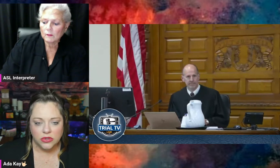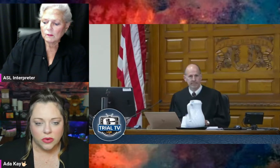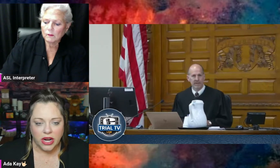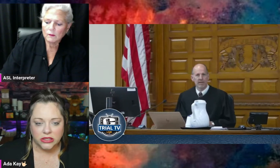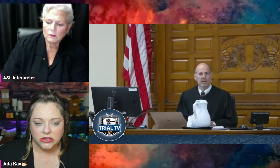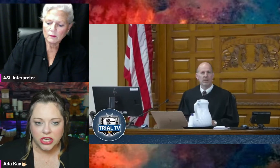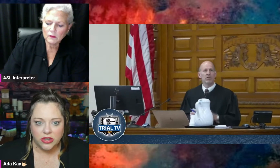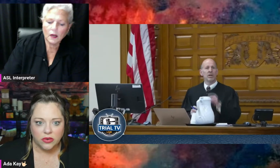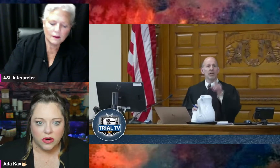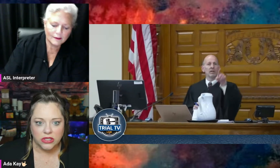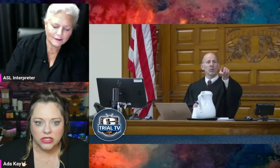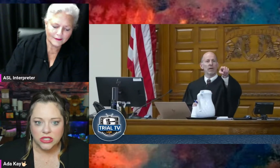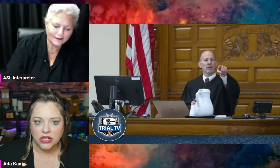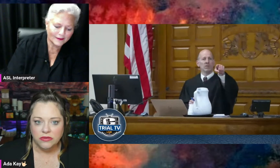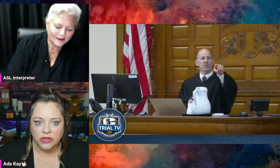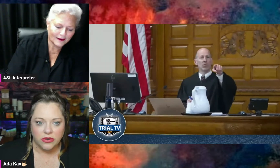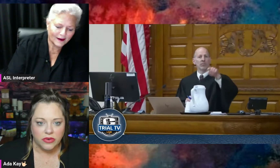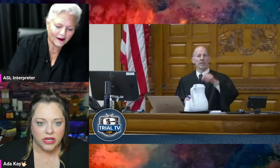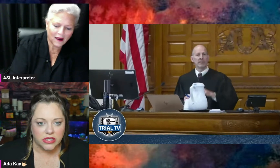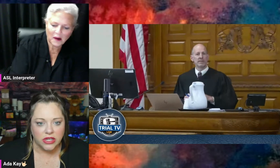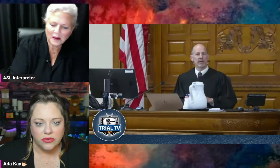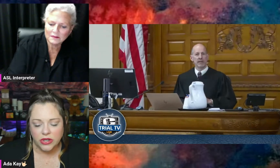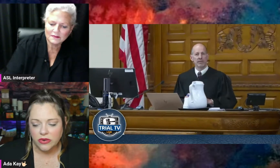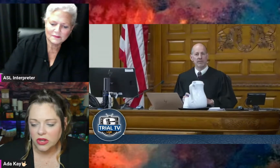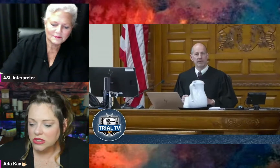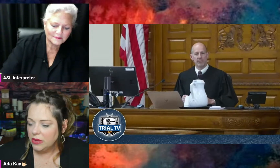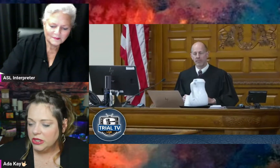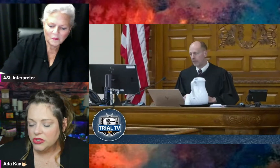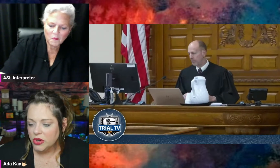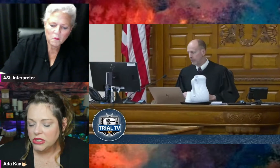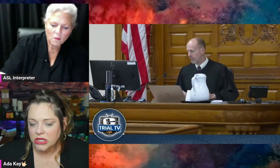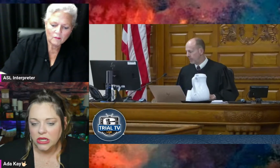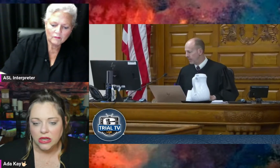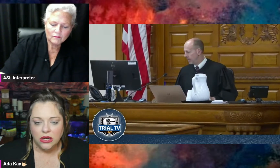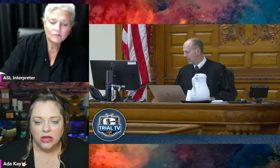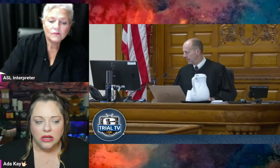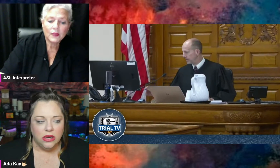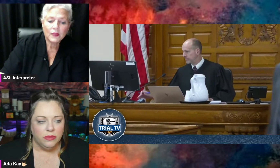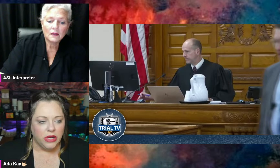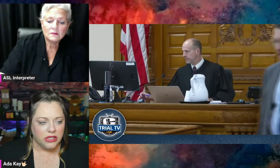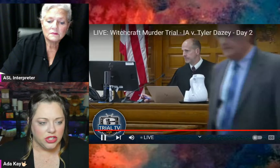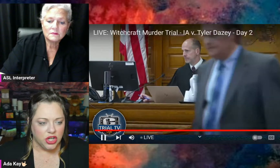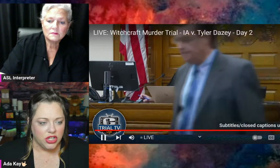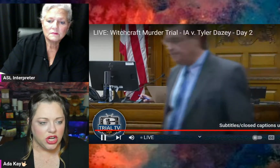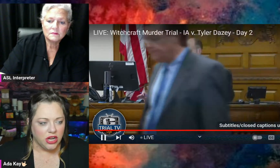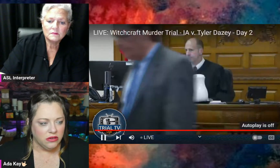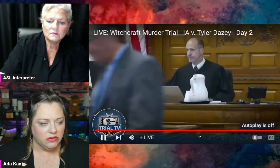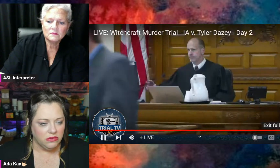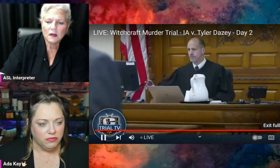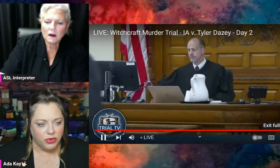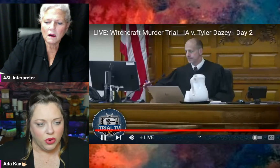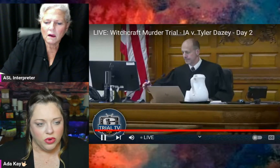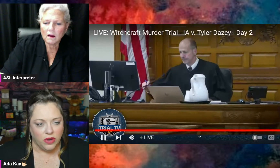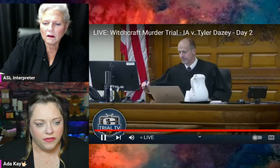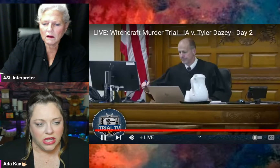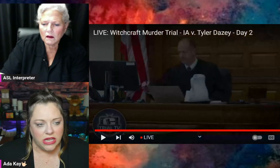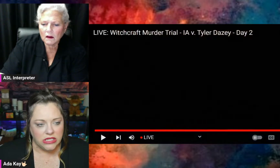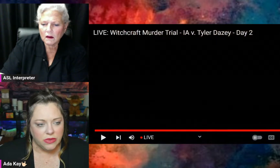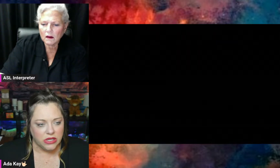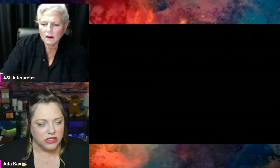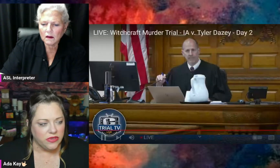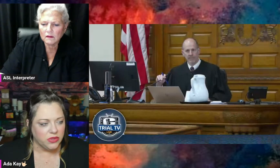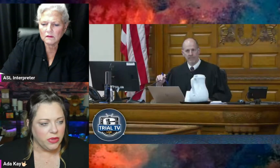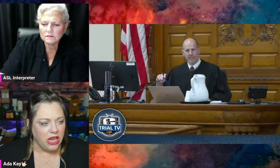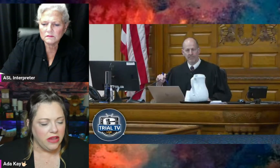10 directs, 10 crosses, 10 redirects, 10 recrosses. I mean, it's crazy. But the judge got thrown off the